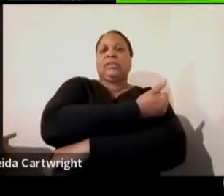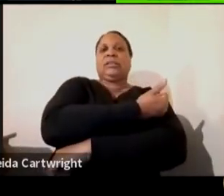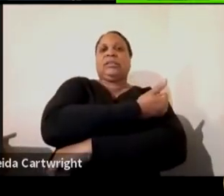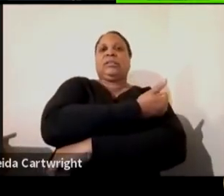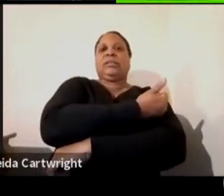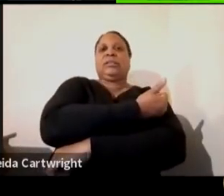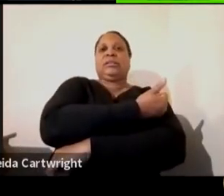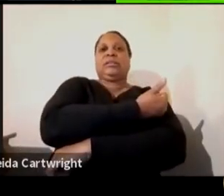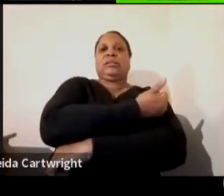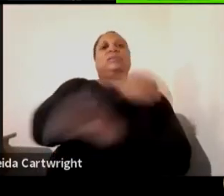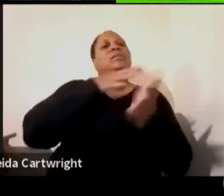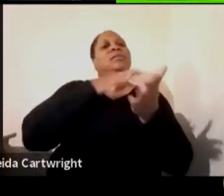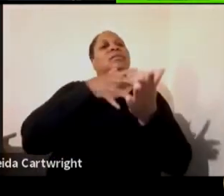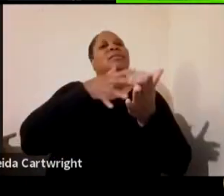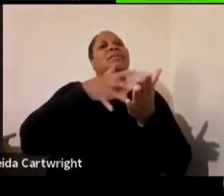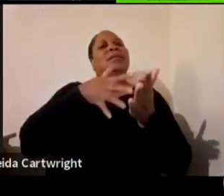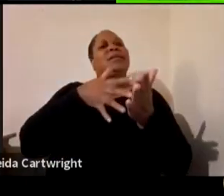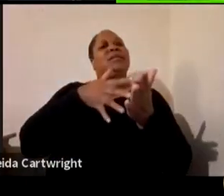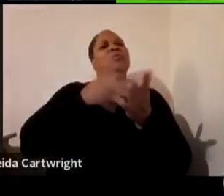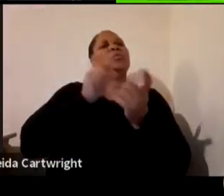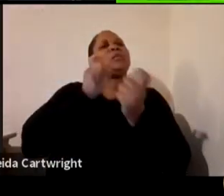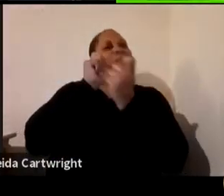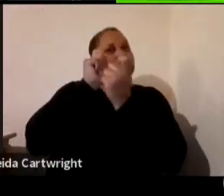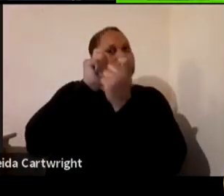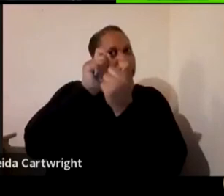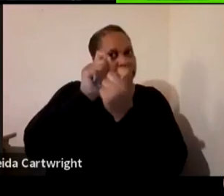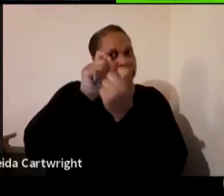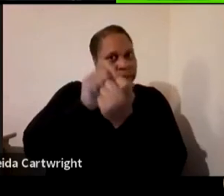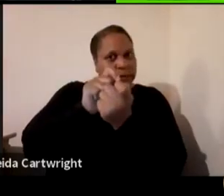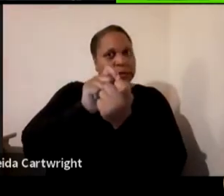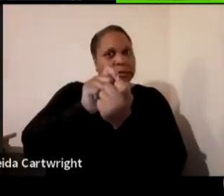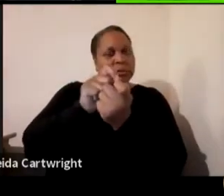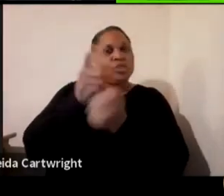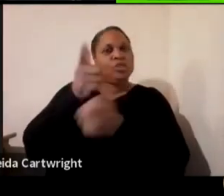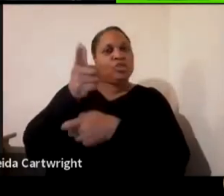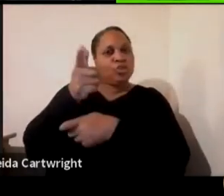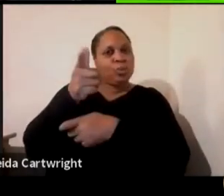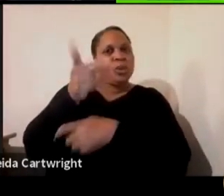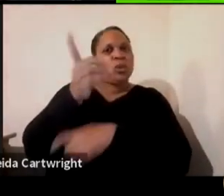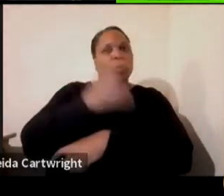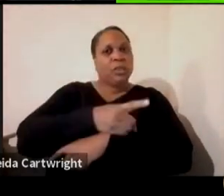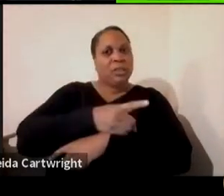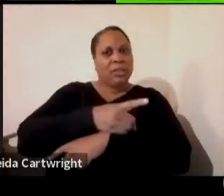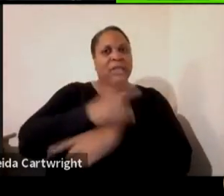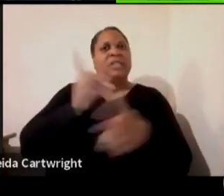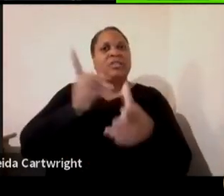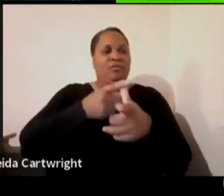the study was pretty specific that it should be 21 days after the first dose.